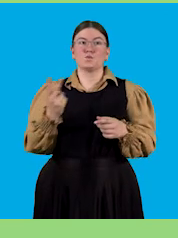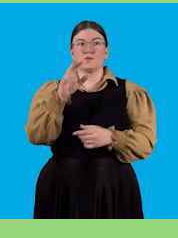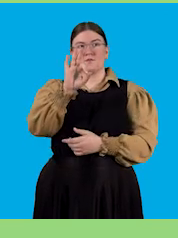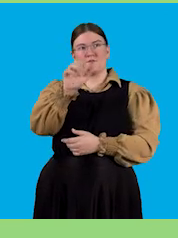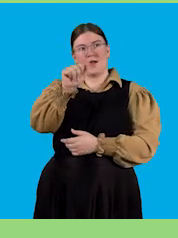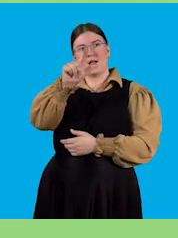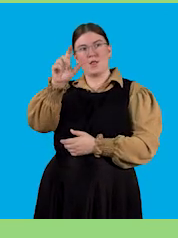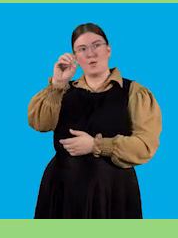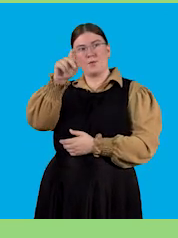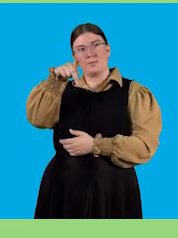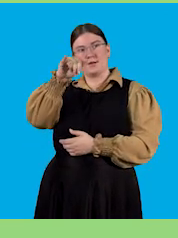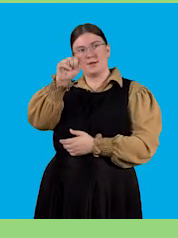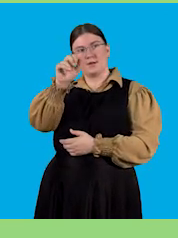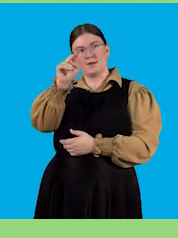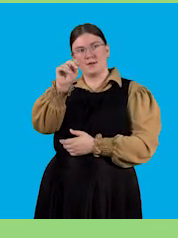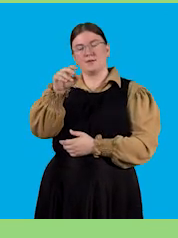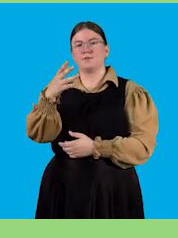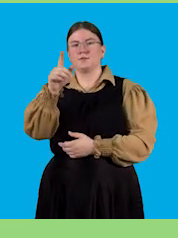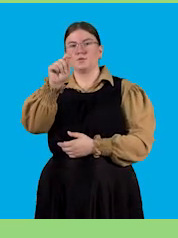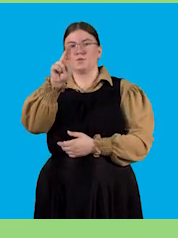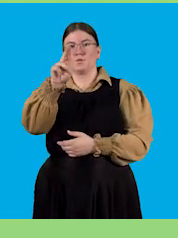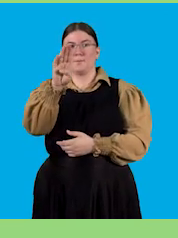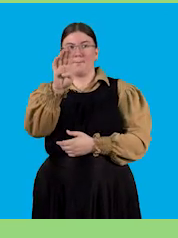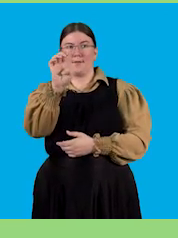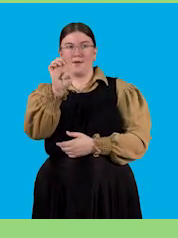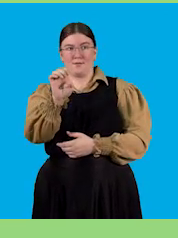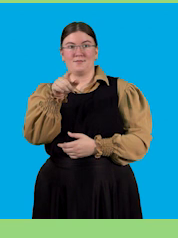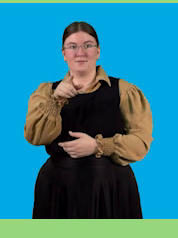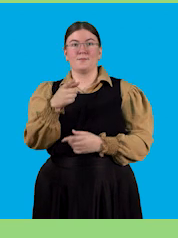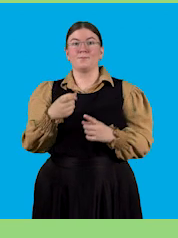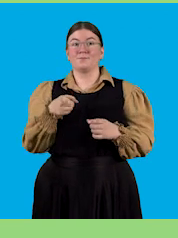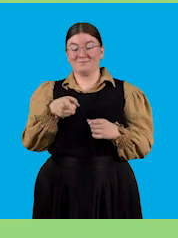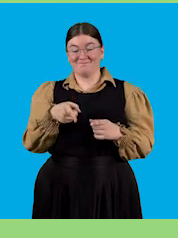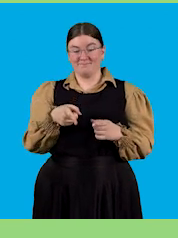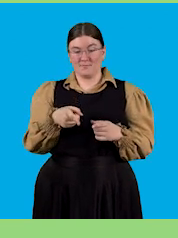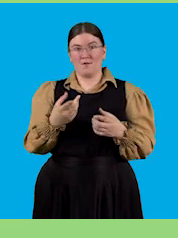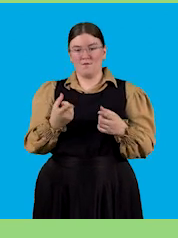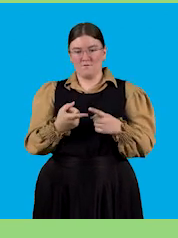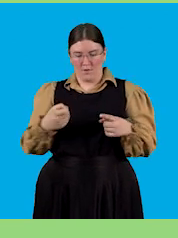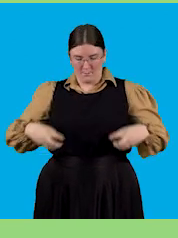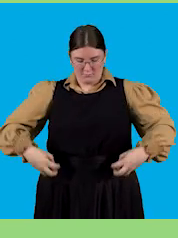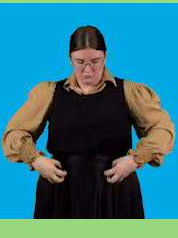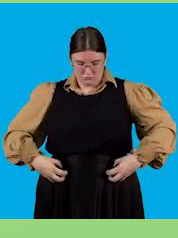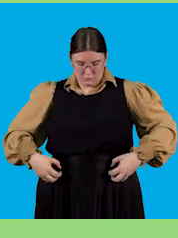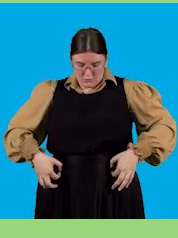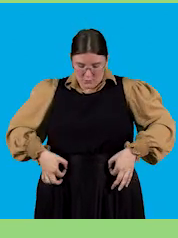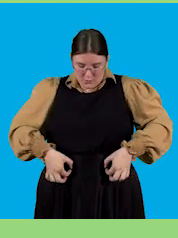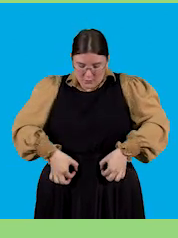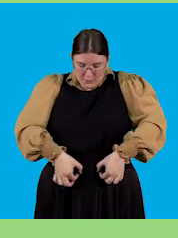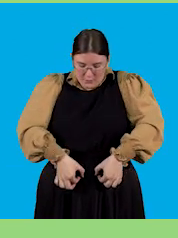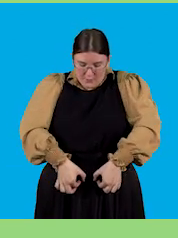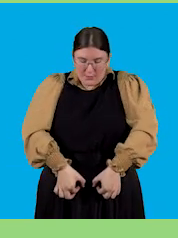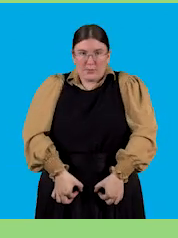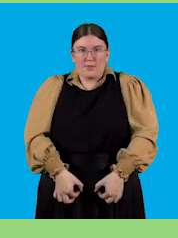This is a tube that extends from the ovary extends from the ovary to the